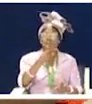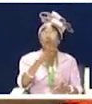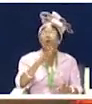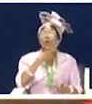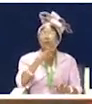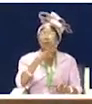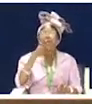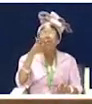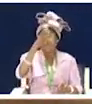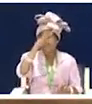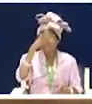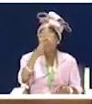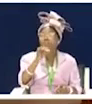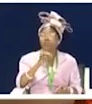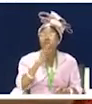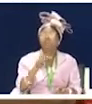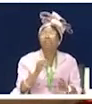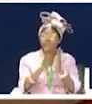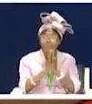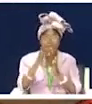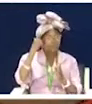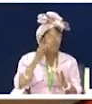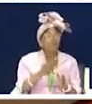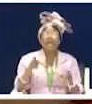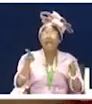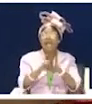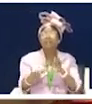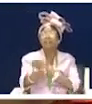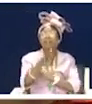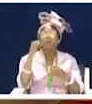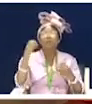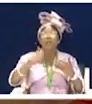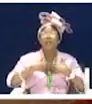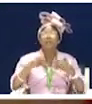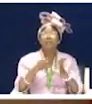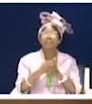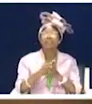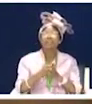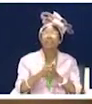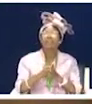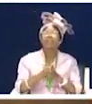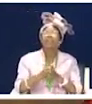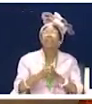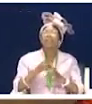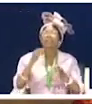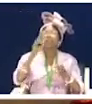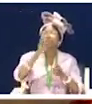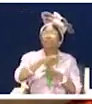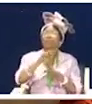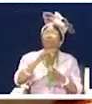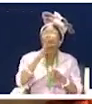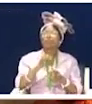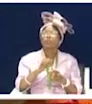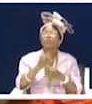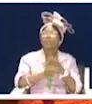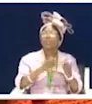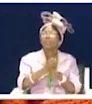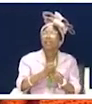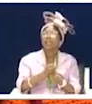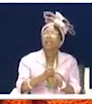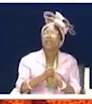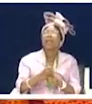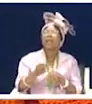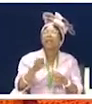like 2 to 3 times in my dream. As God we have it, exactly a year, 2022, October, I give birth to